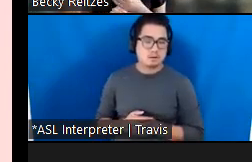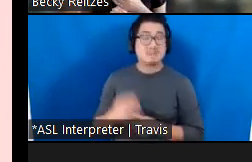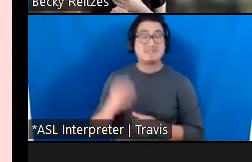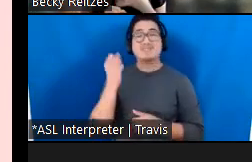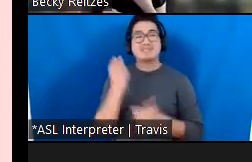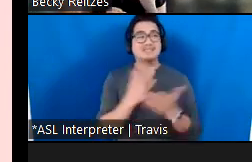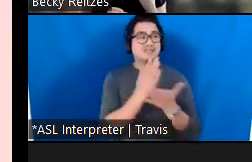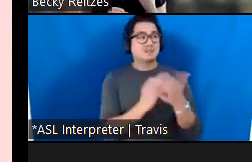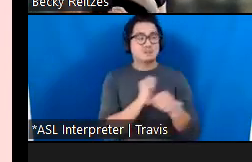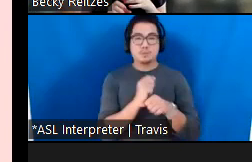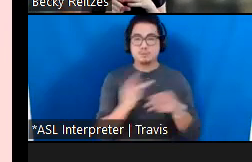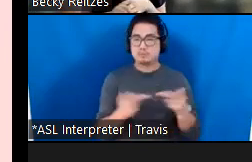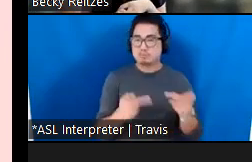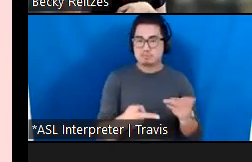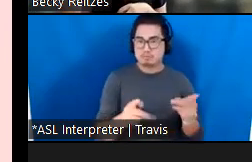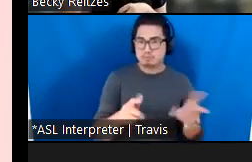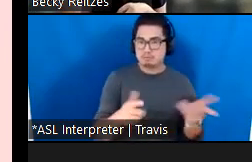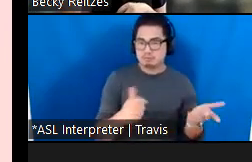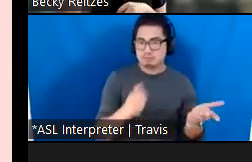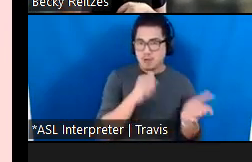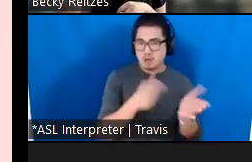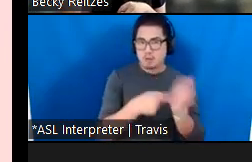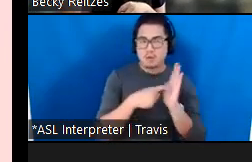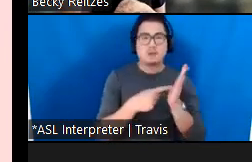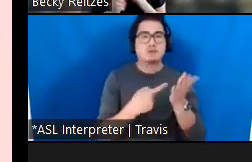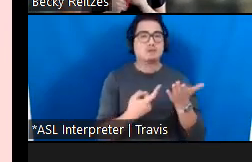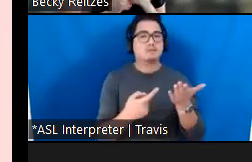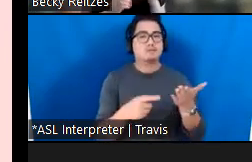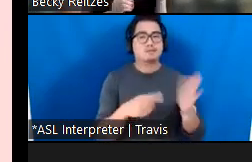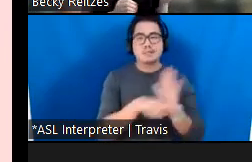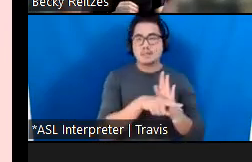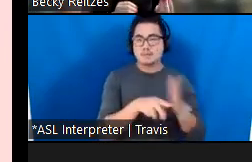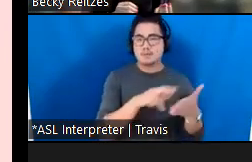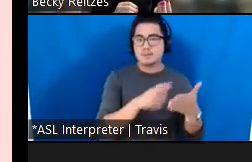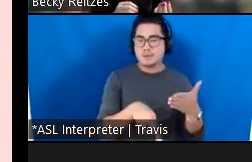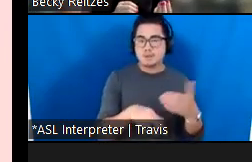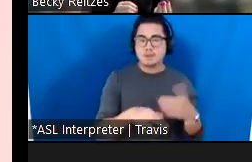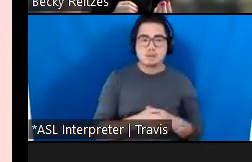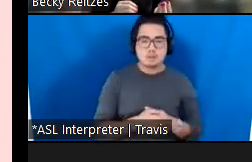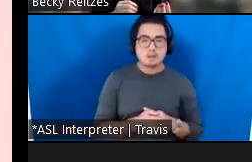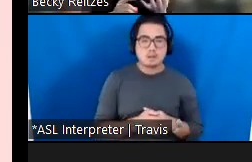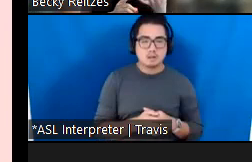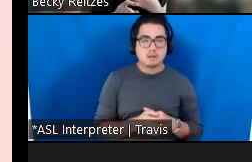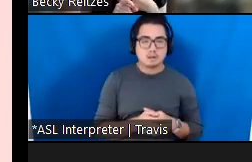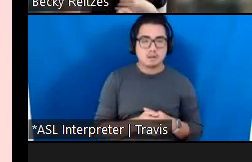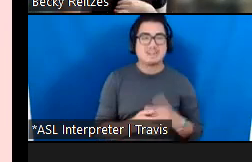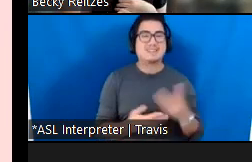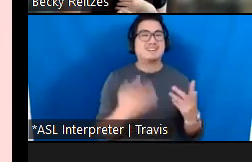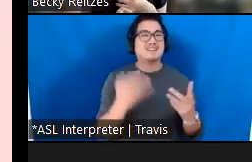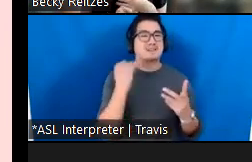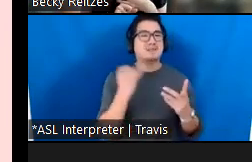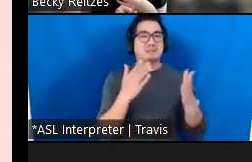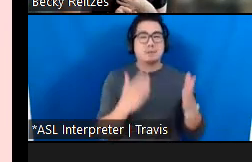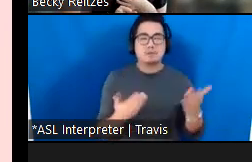are improving and they've had no fever for 24 hours without the help of medication. But if they get